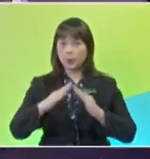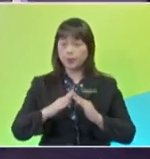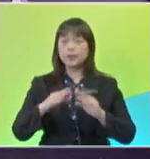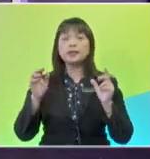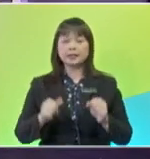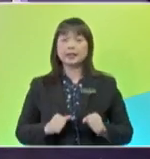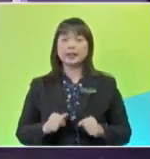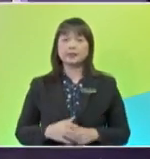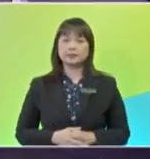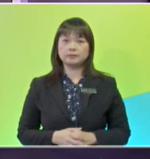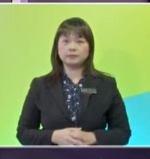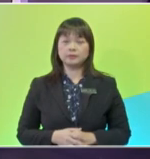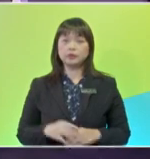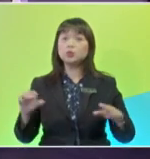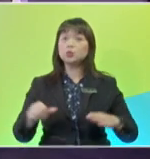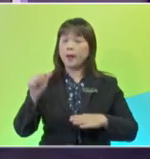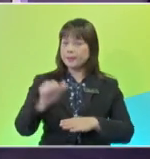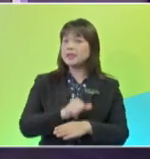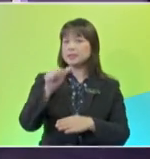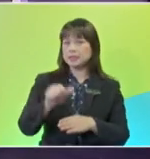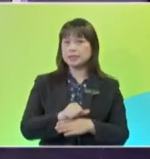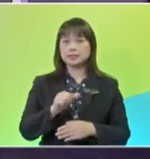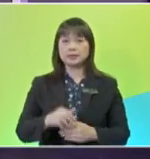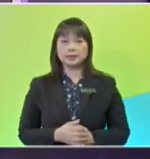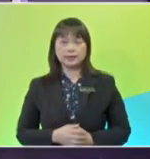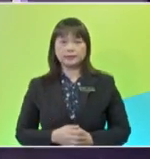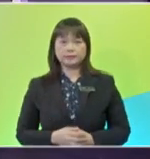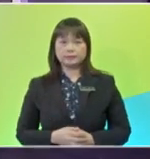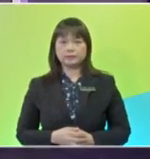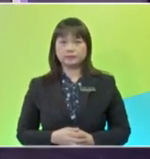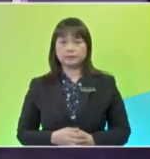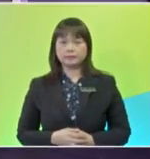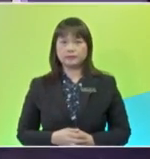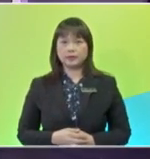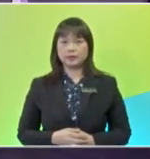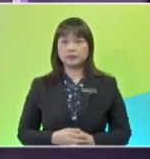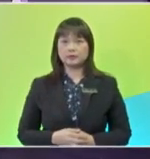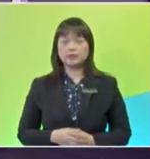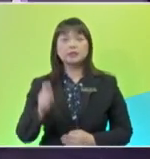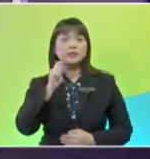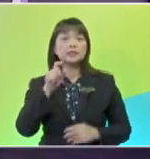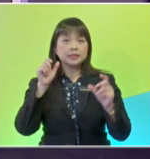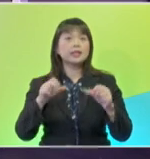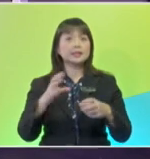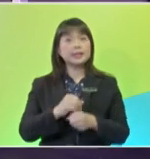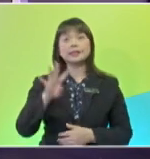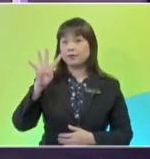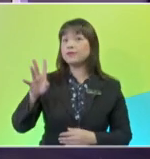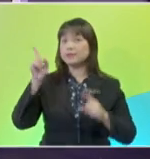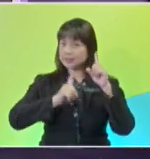this as well. Yes. Okay. So I think you get a 4. 4 stars for this. Okay. 4 is good not effort. Very good